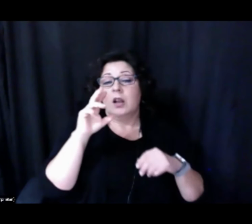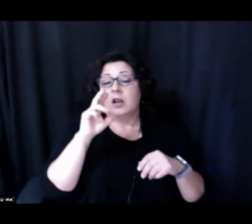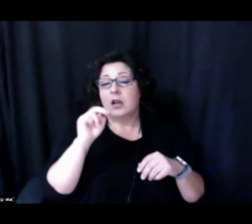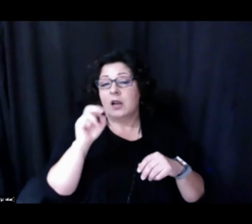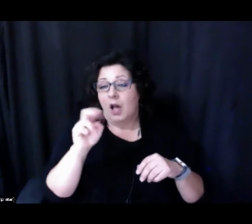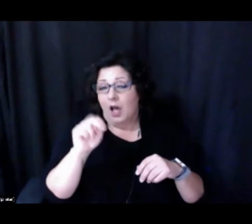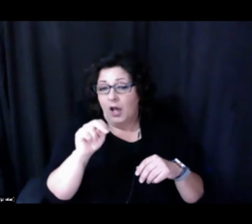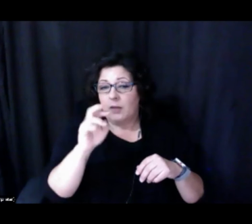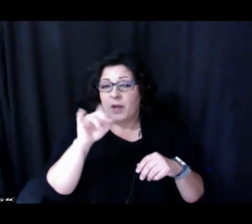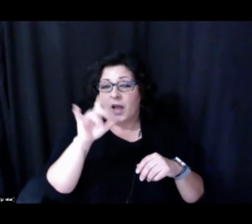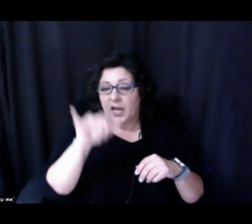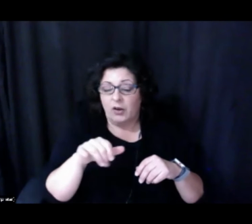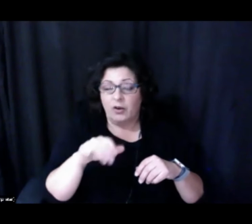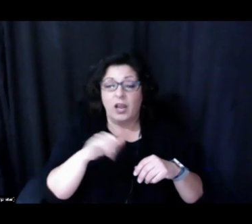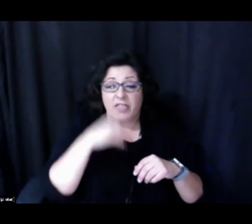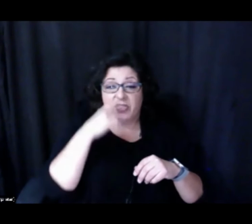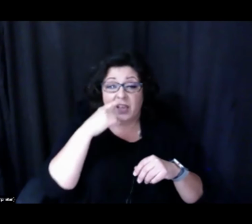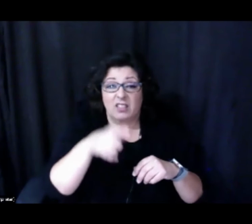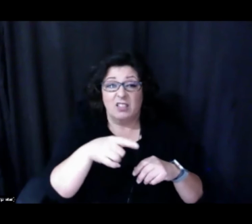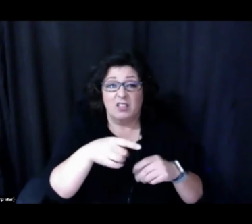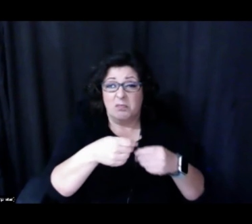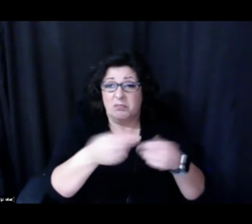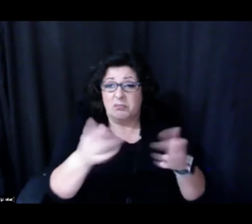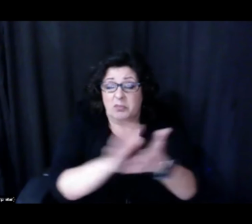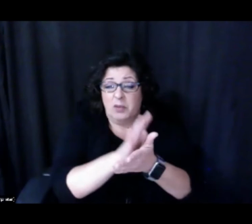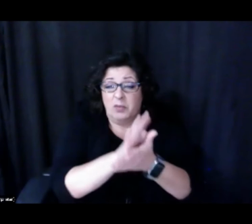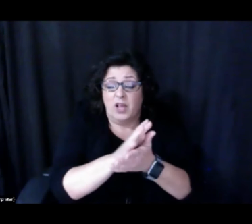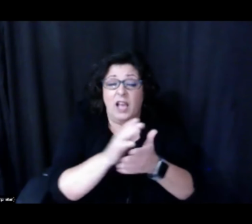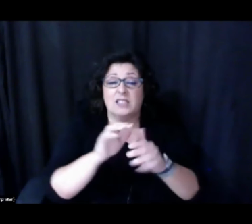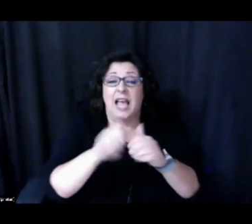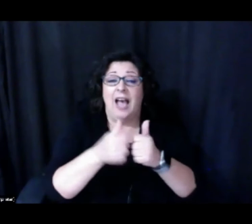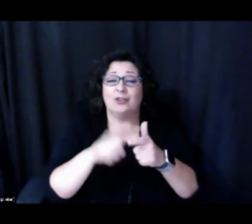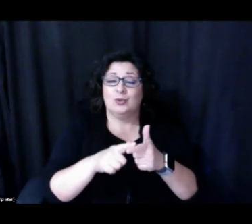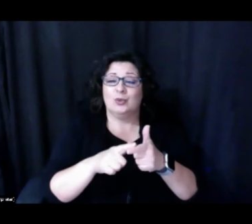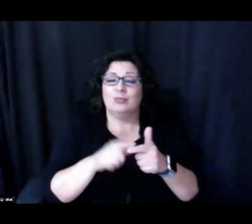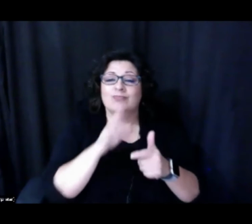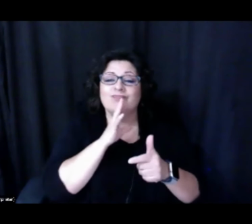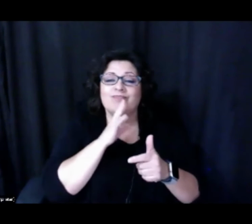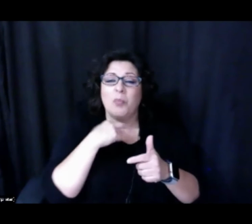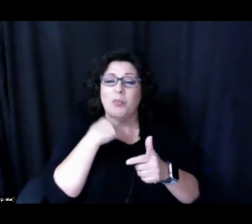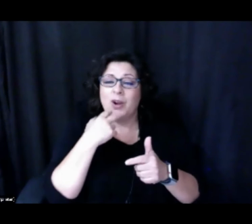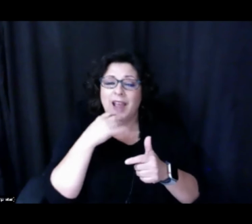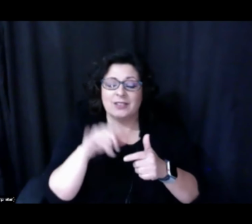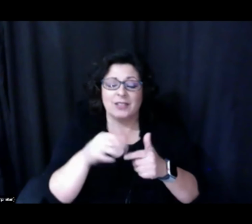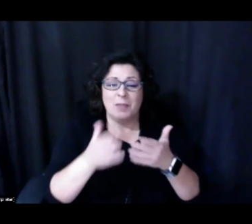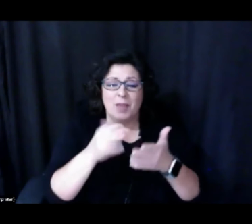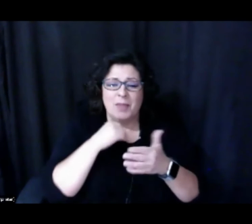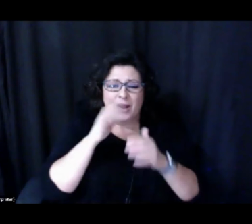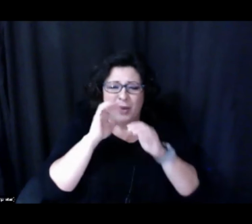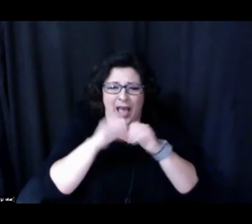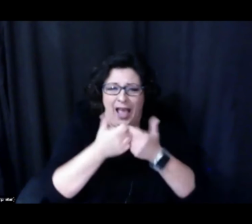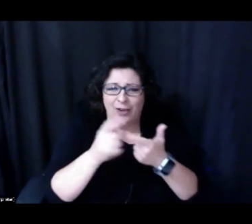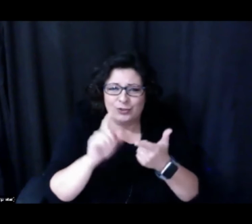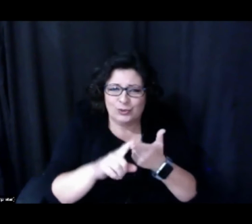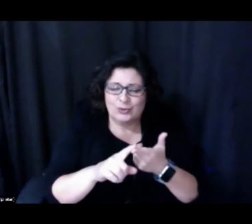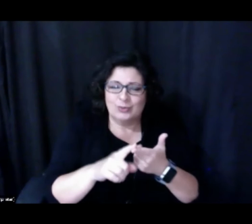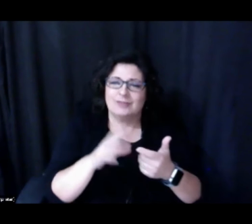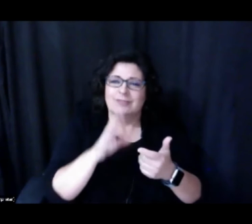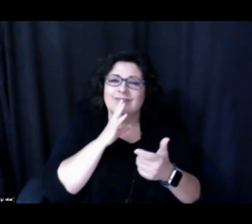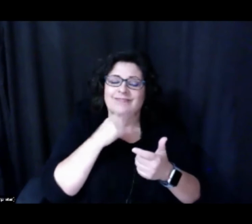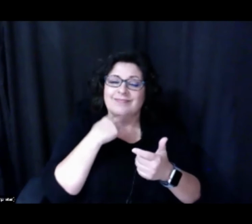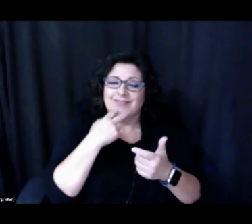the handout Marley shared has a few more as well as how to pronounce them, because sometimes we might not know how to pronounce them unless we've heard them aloud